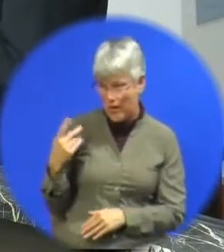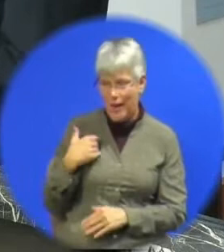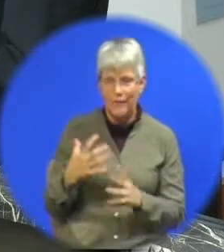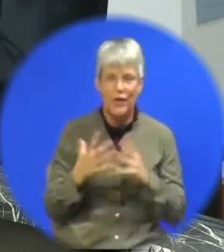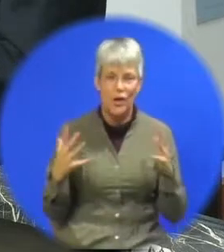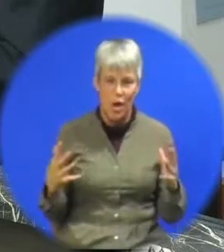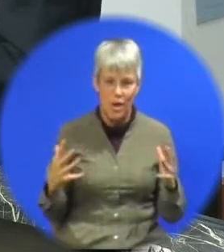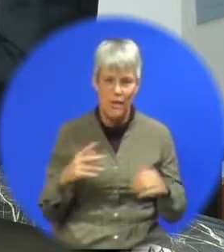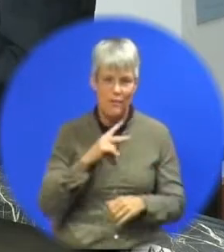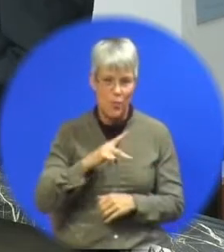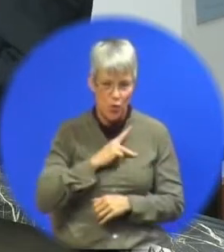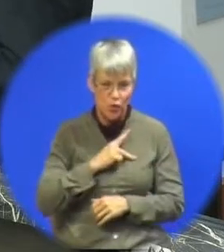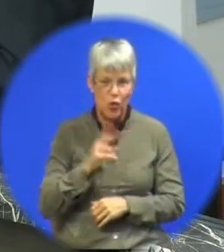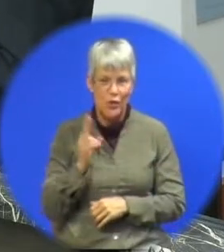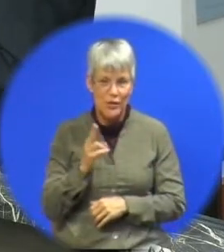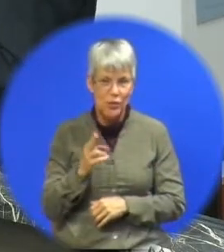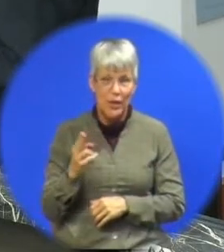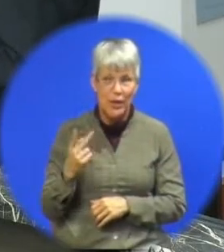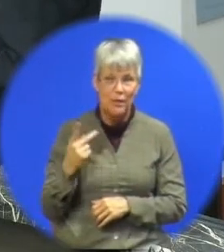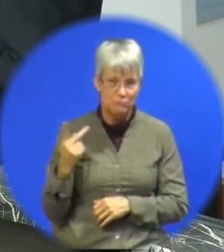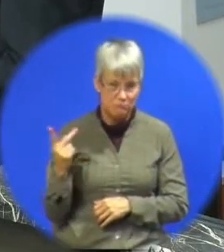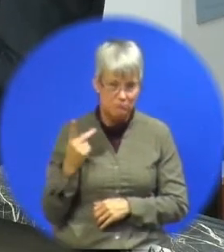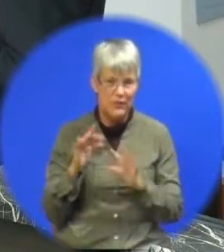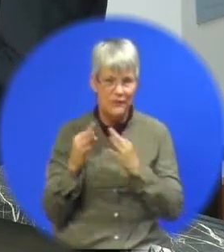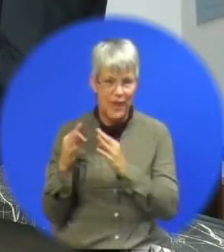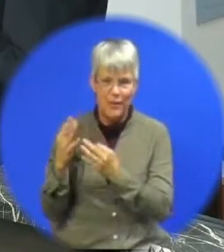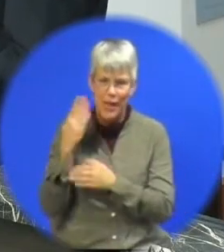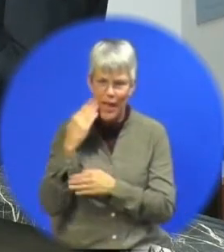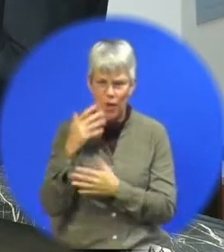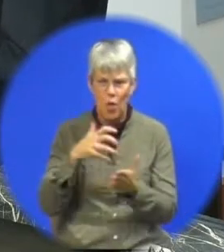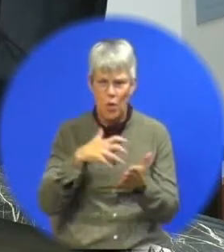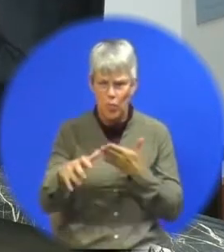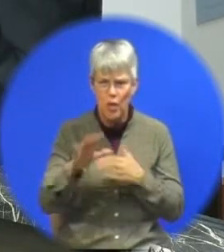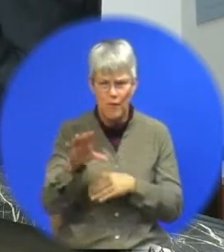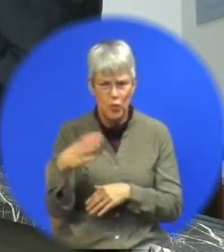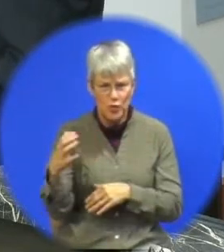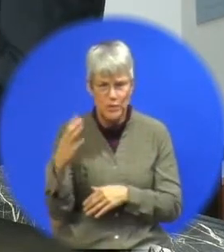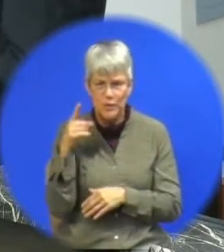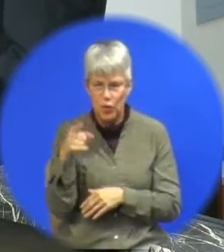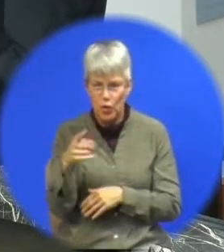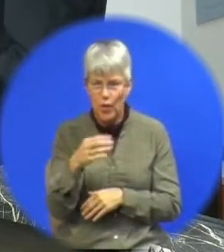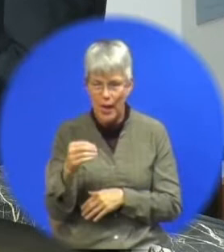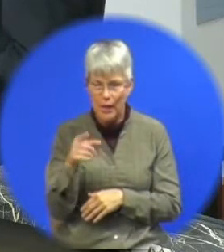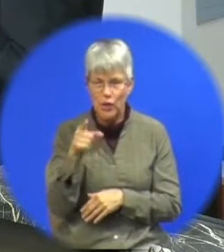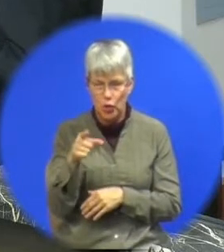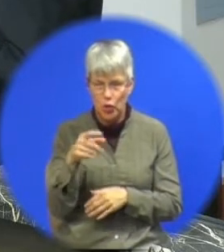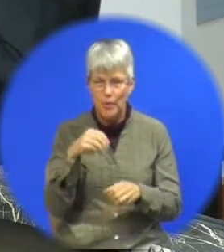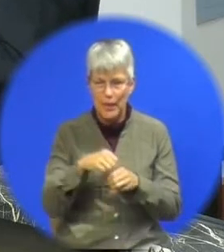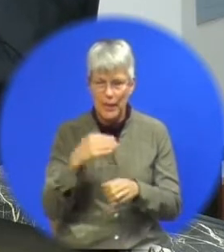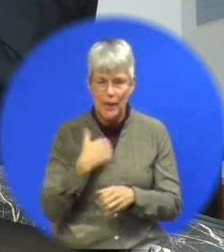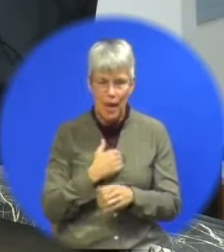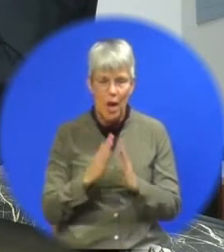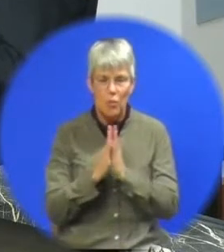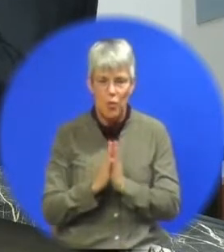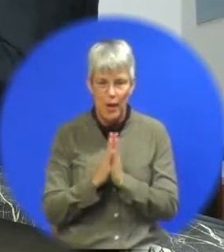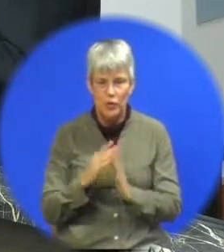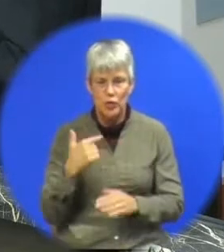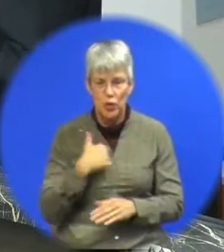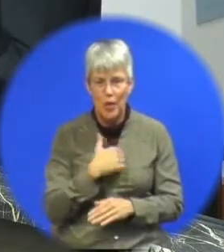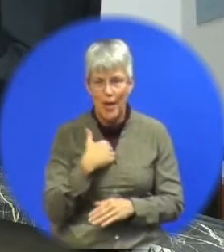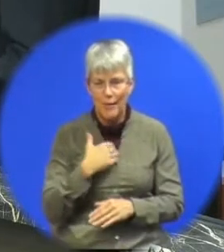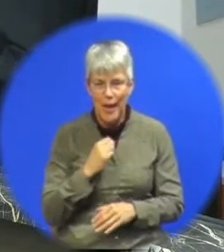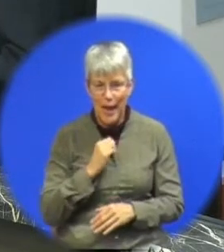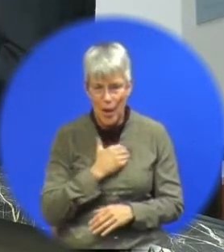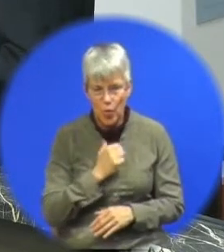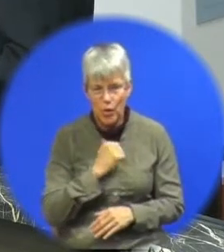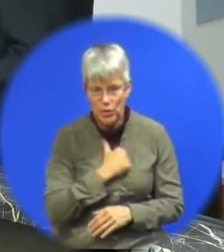too with you and your family, and I know it's been a rough Christmas for you guys, and you've been in our prayers, and we certainly you have our condolences.